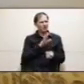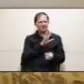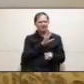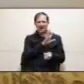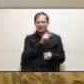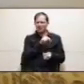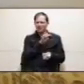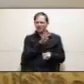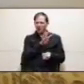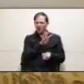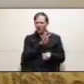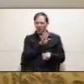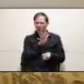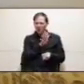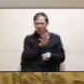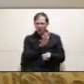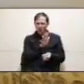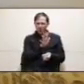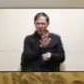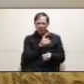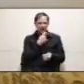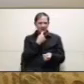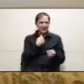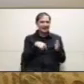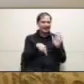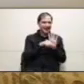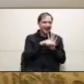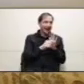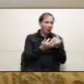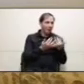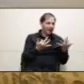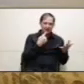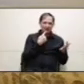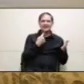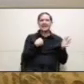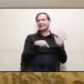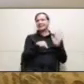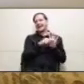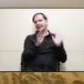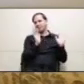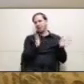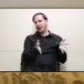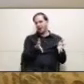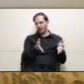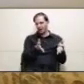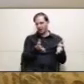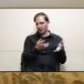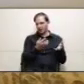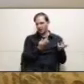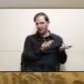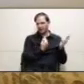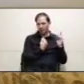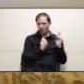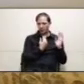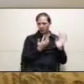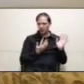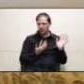no value in terms of what the debt is for in their response.